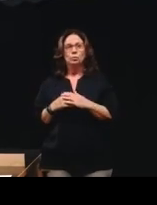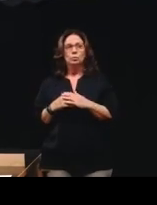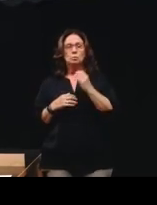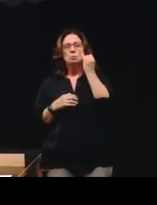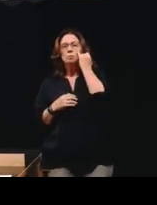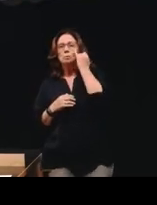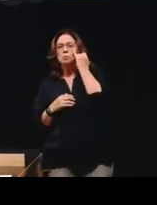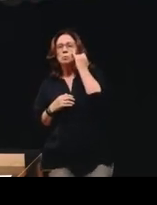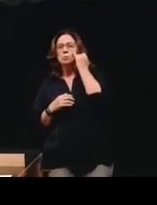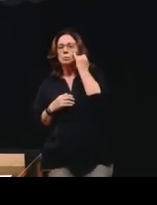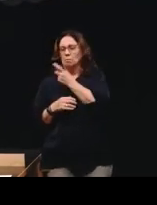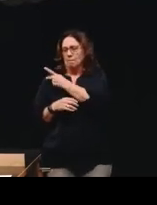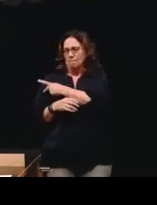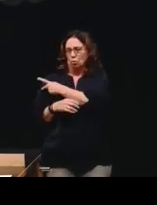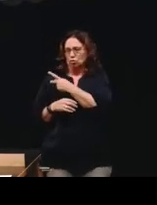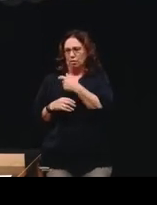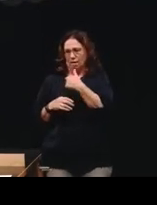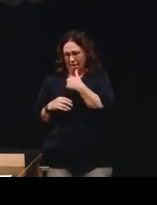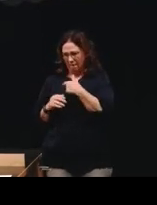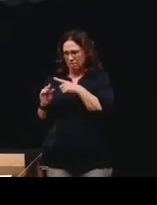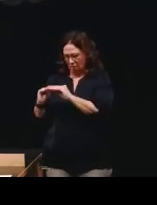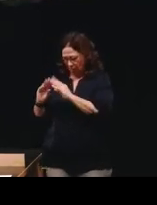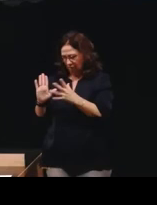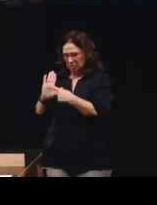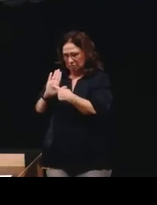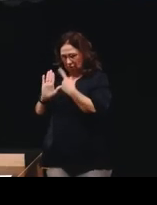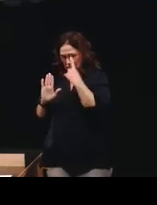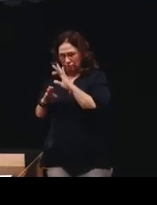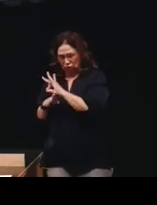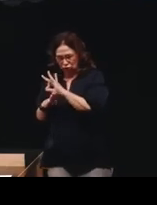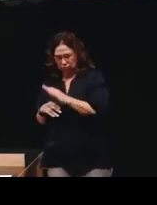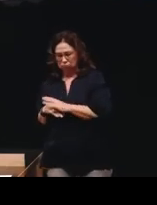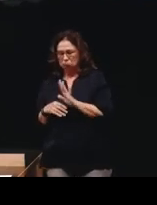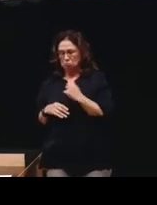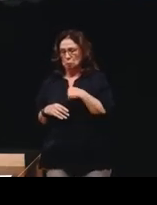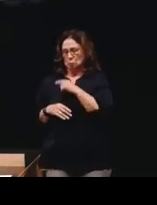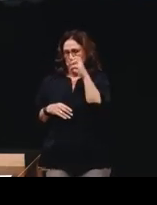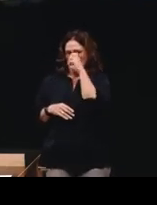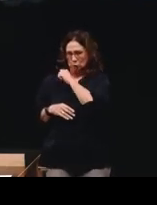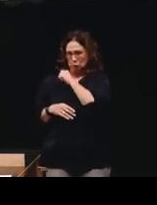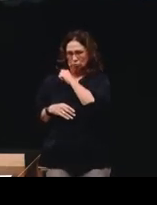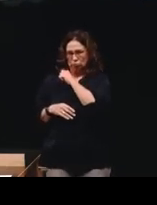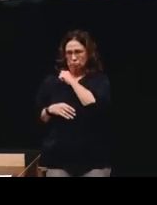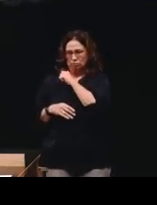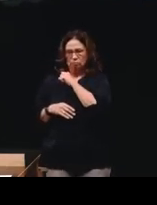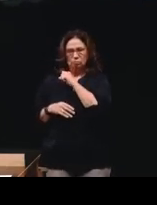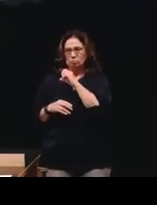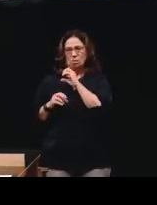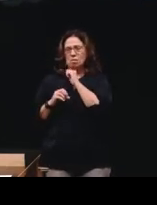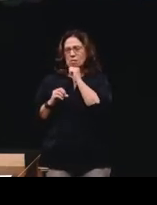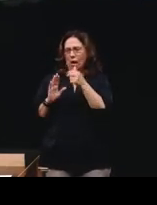patient has rule-in robust signs for functional neurological disorder, assuming that you do not have a high index of